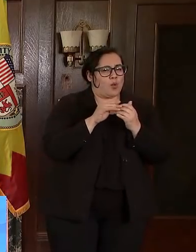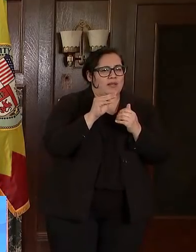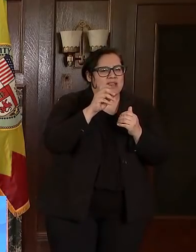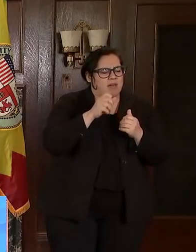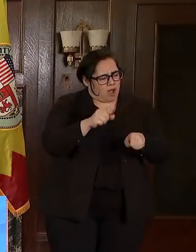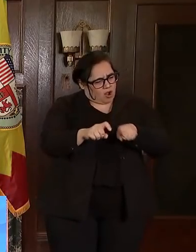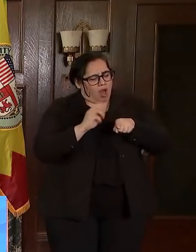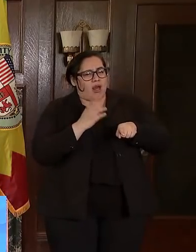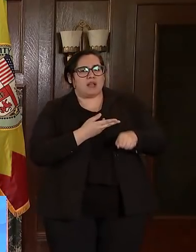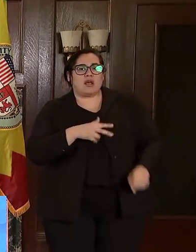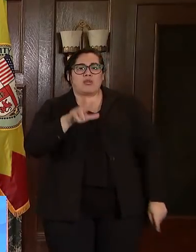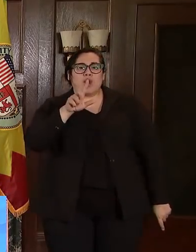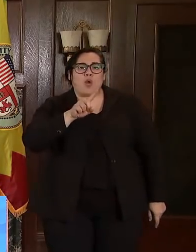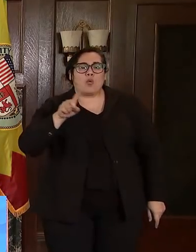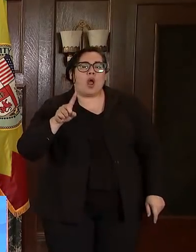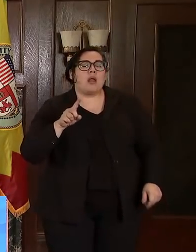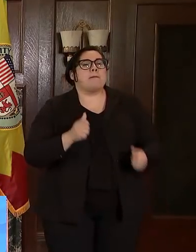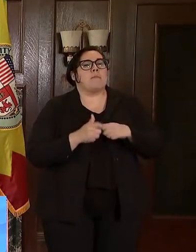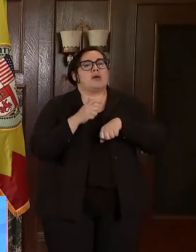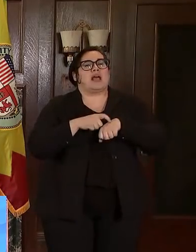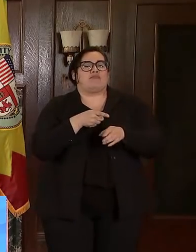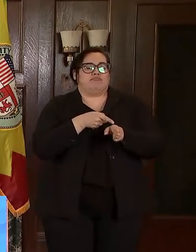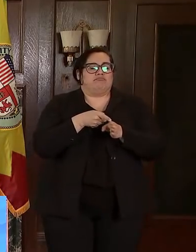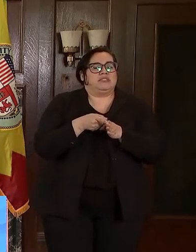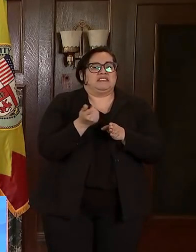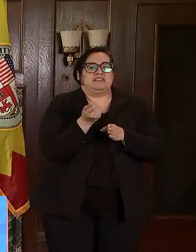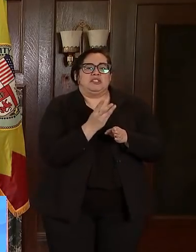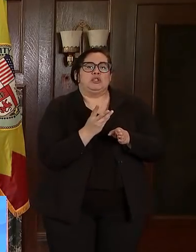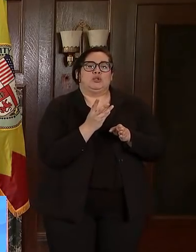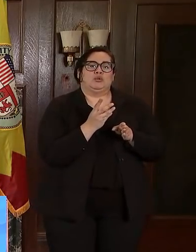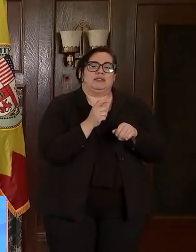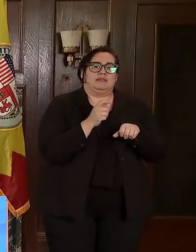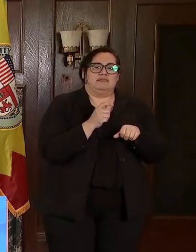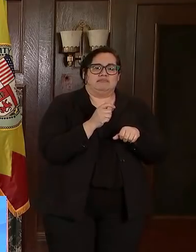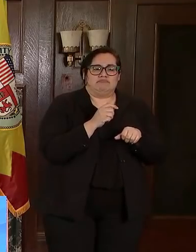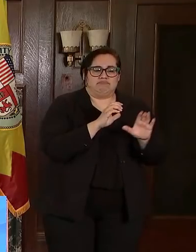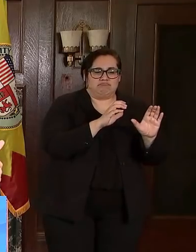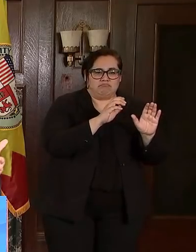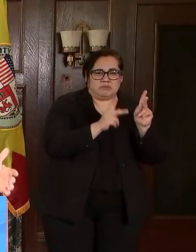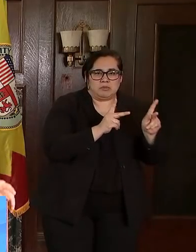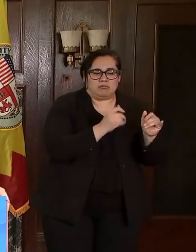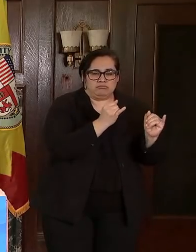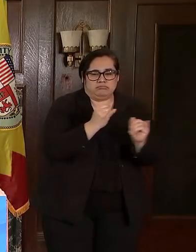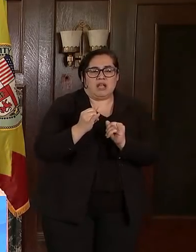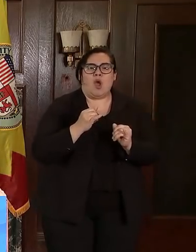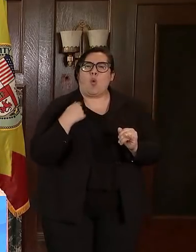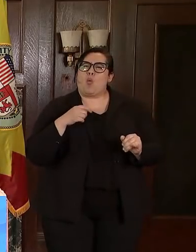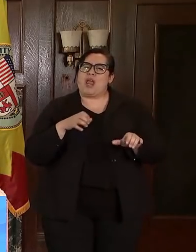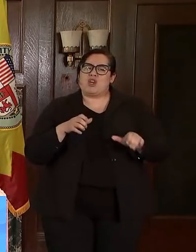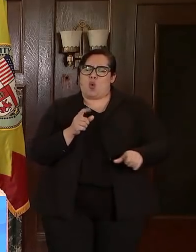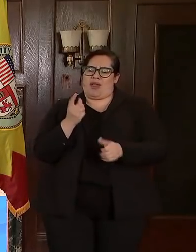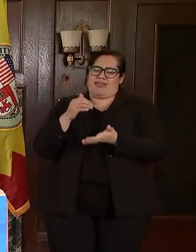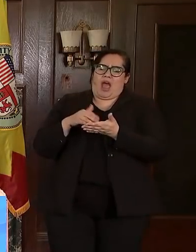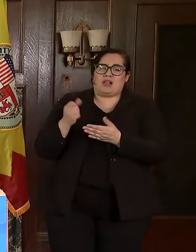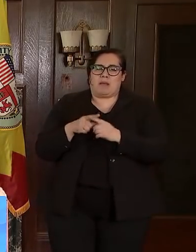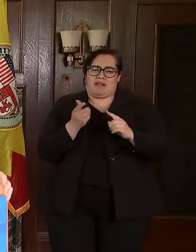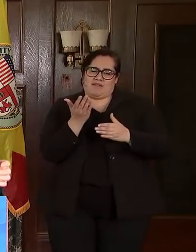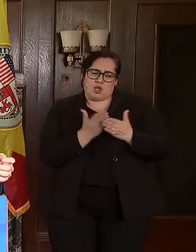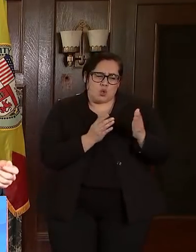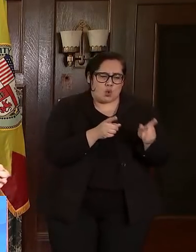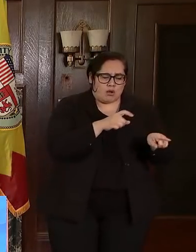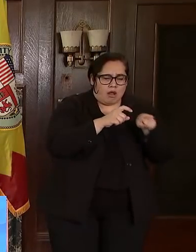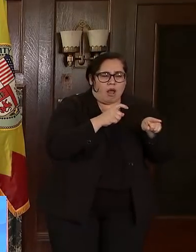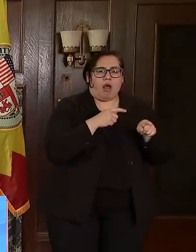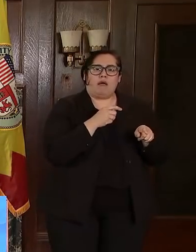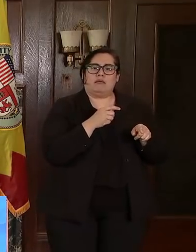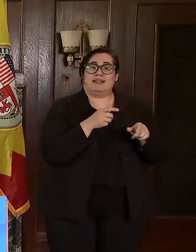the day. 311, we usually specialize in a few dozen of those cases a day of the thousands that we do to make sure people get their test results.